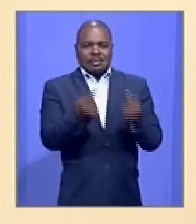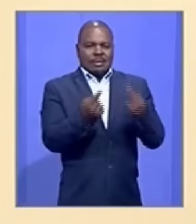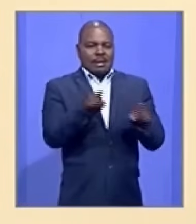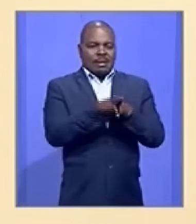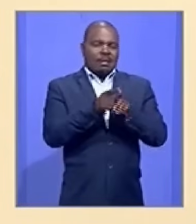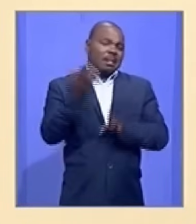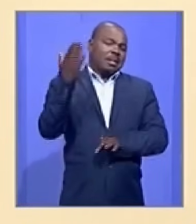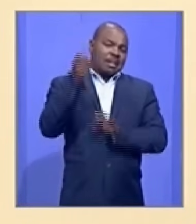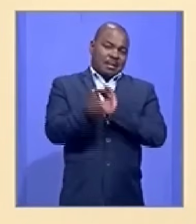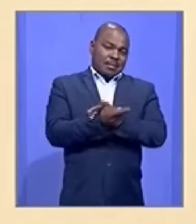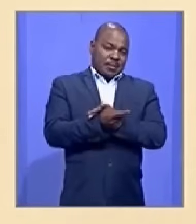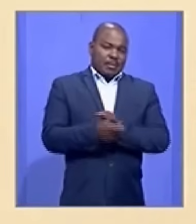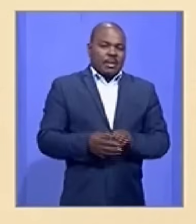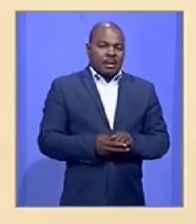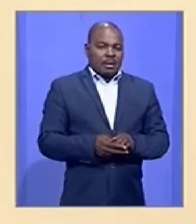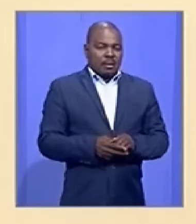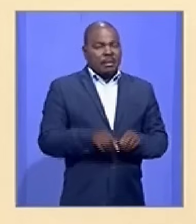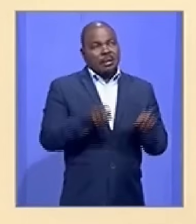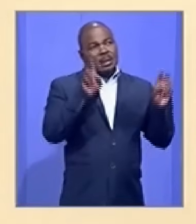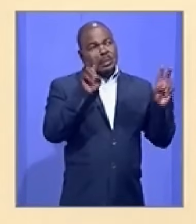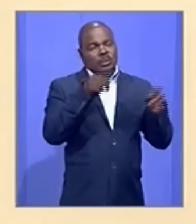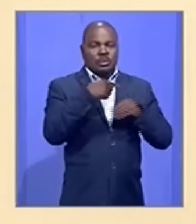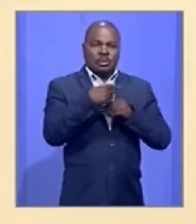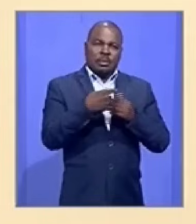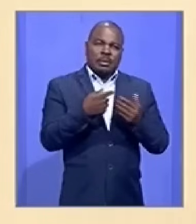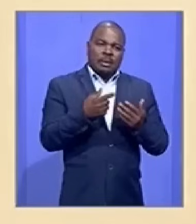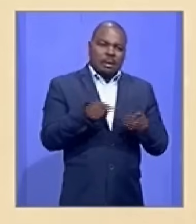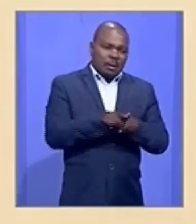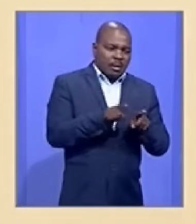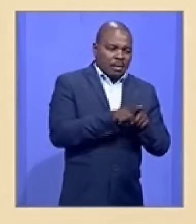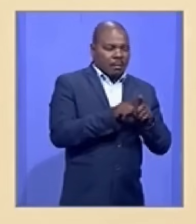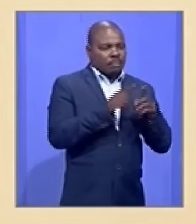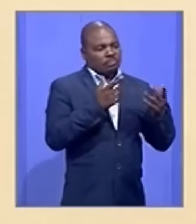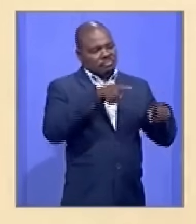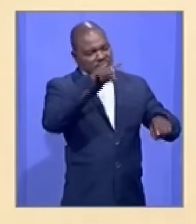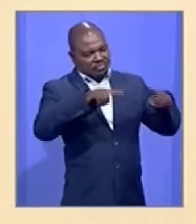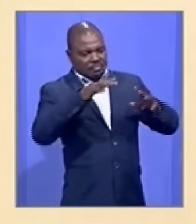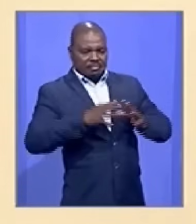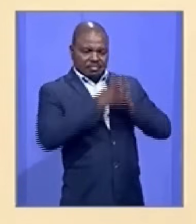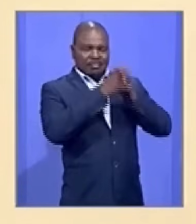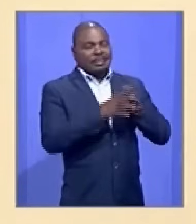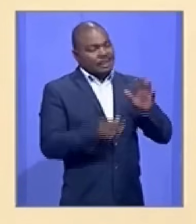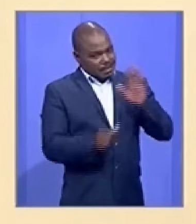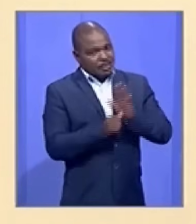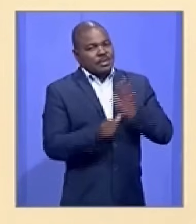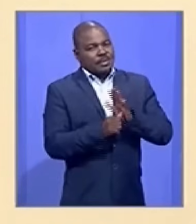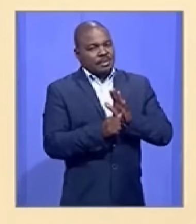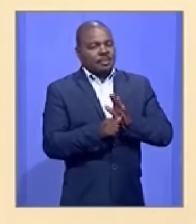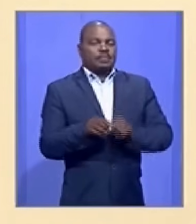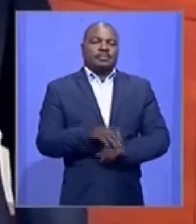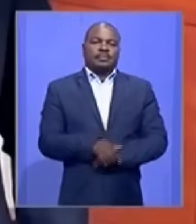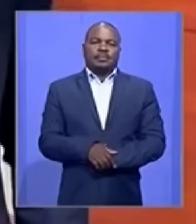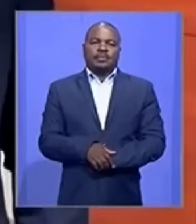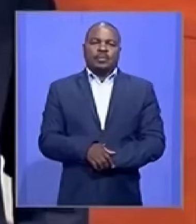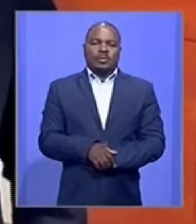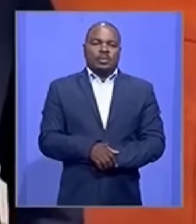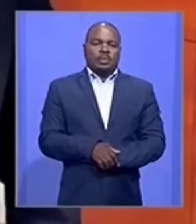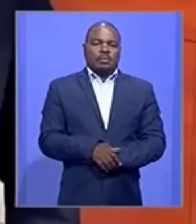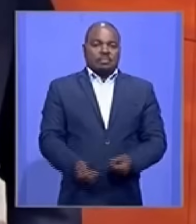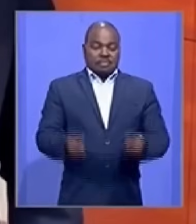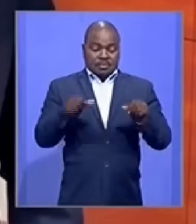here. So this concept of unity in diversity is very, very important to all of us. O boetse